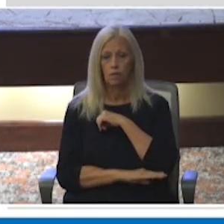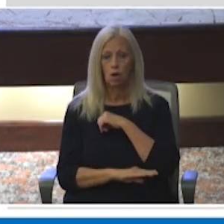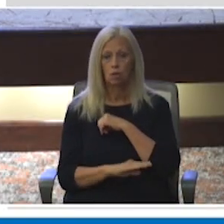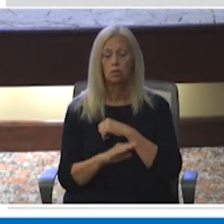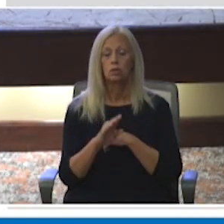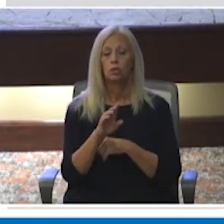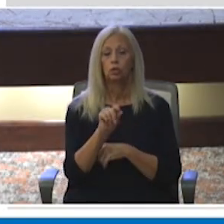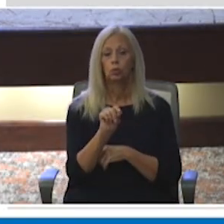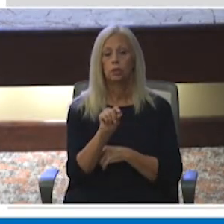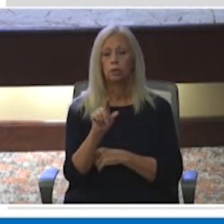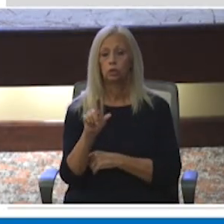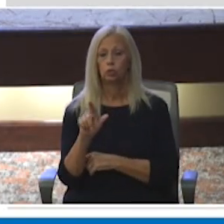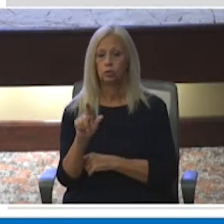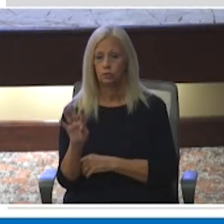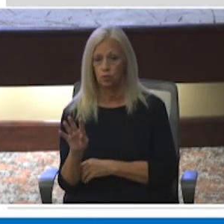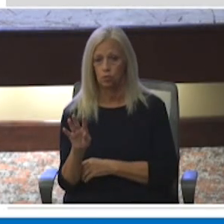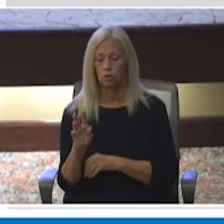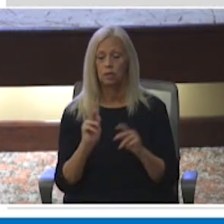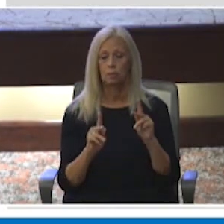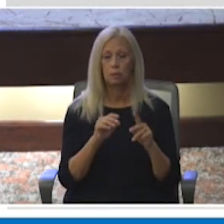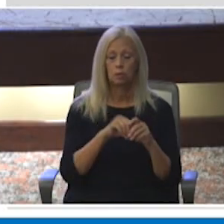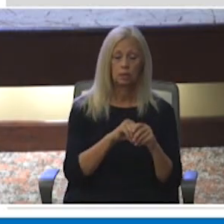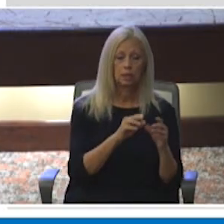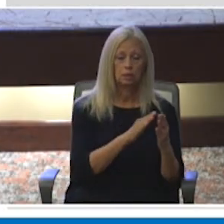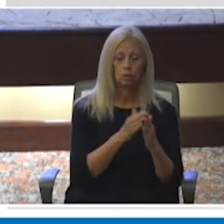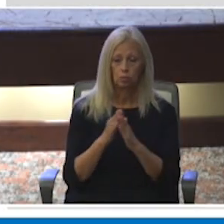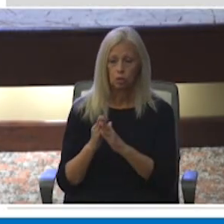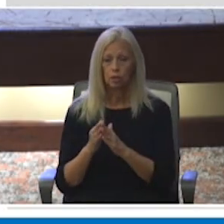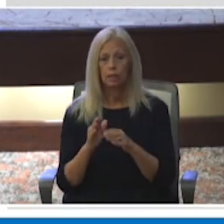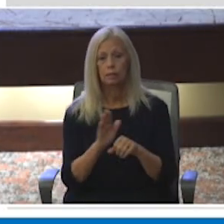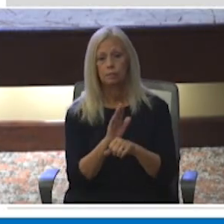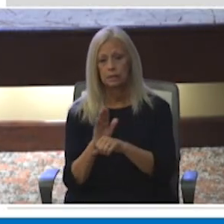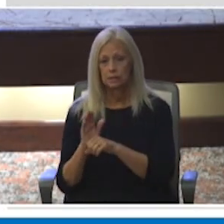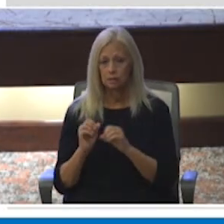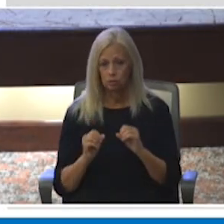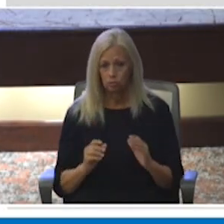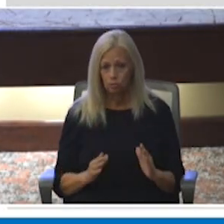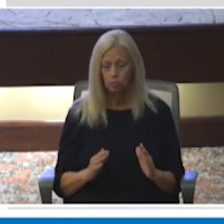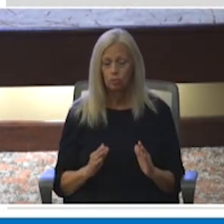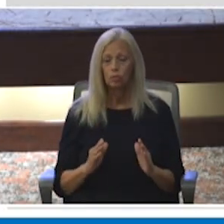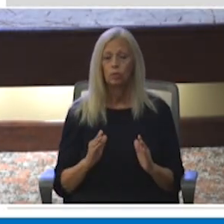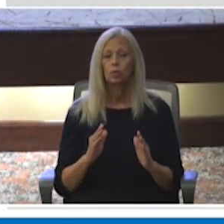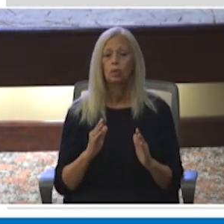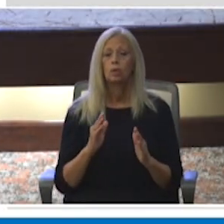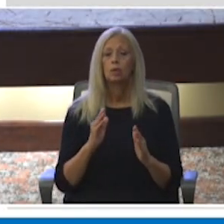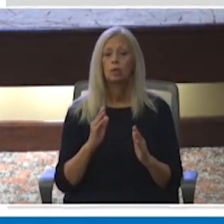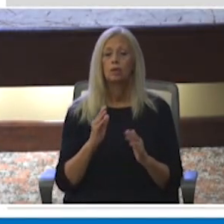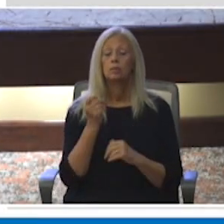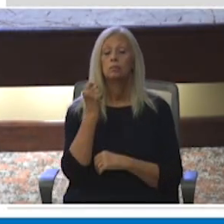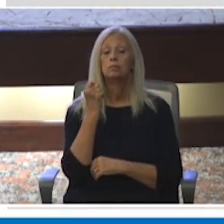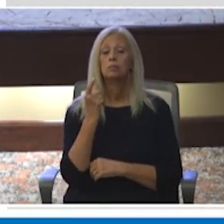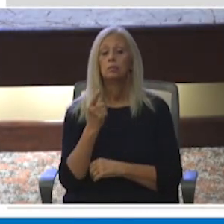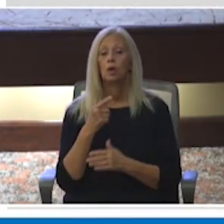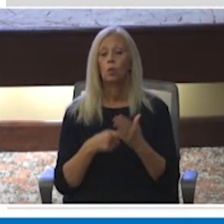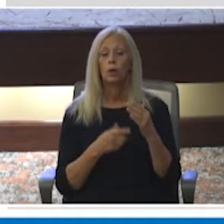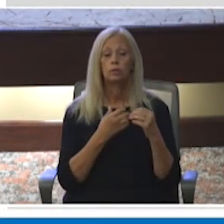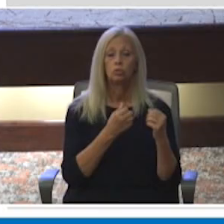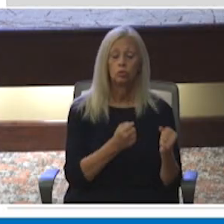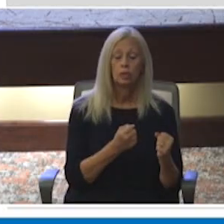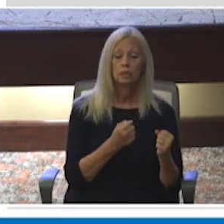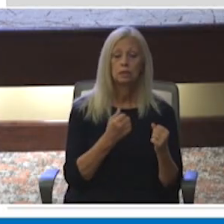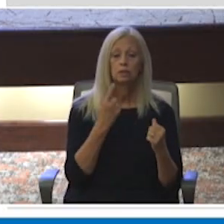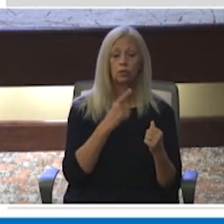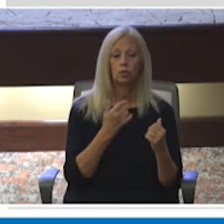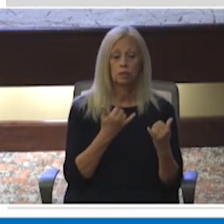y'all's staff and people in the community and downtown business owners and residents to understand what the strengths are of the current